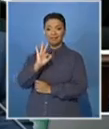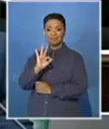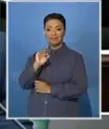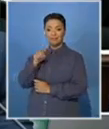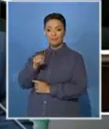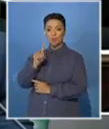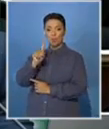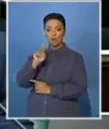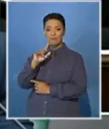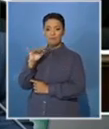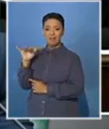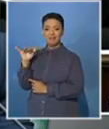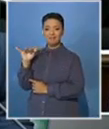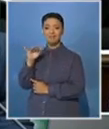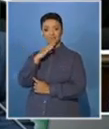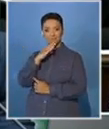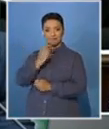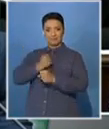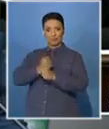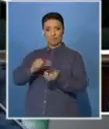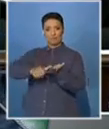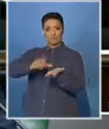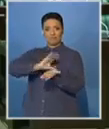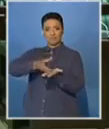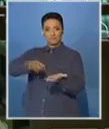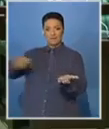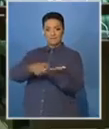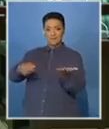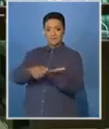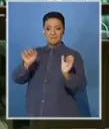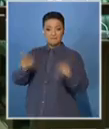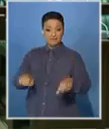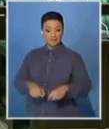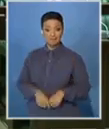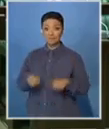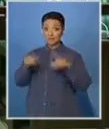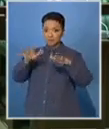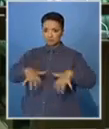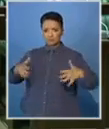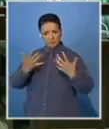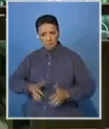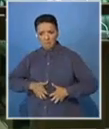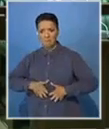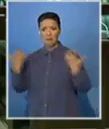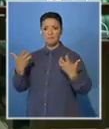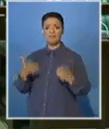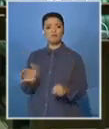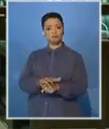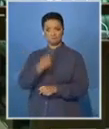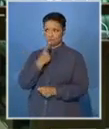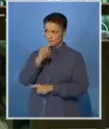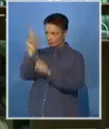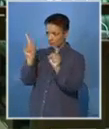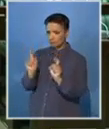then was payable for the cost of Mr. Molefe. MPs, however, were outraged. They wanted to know